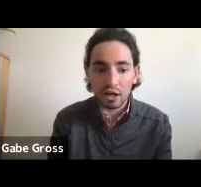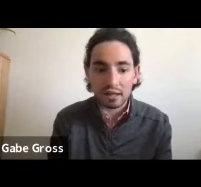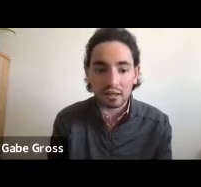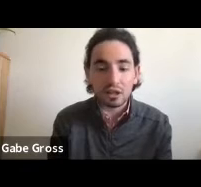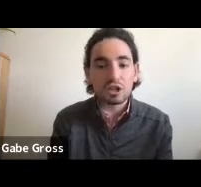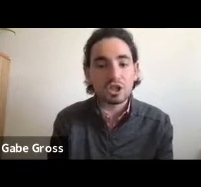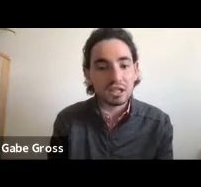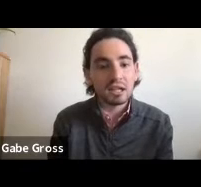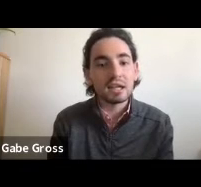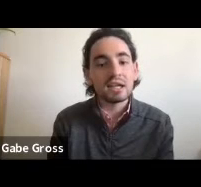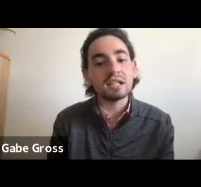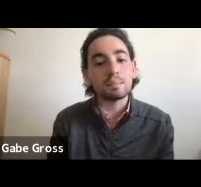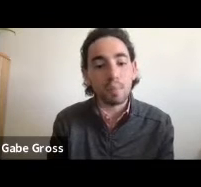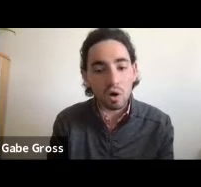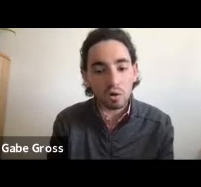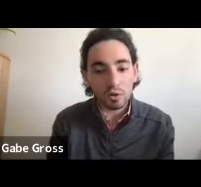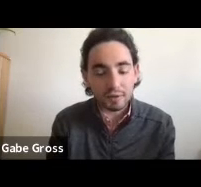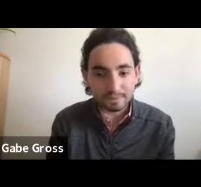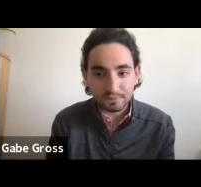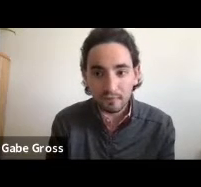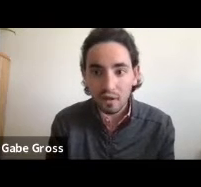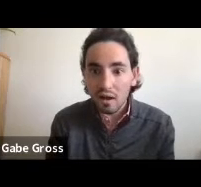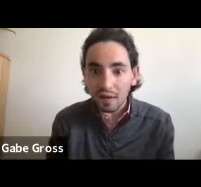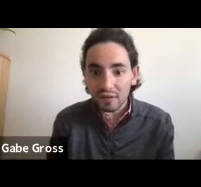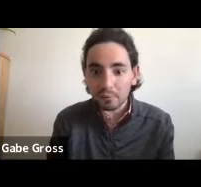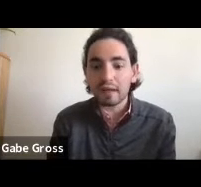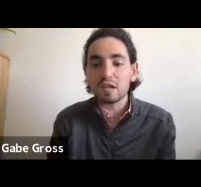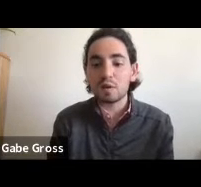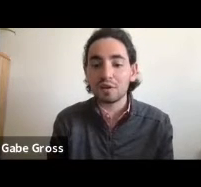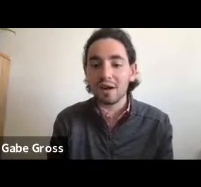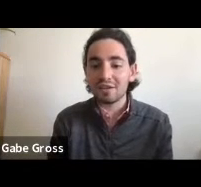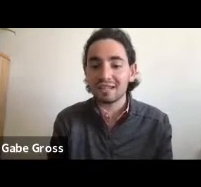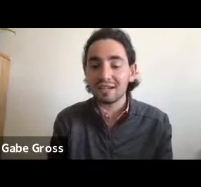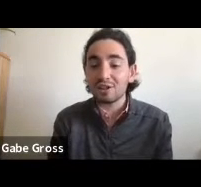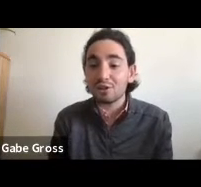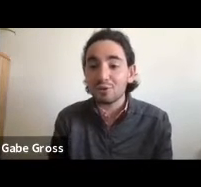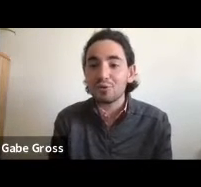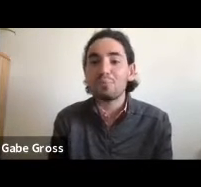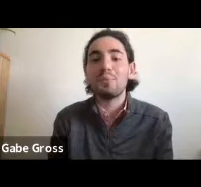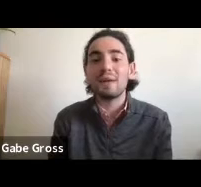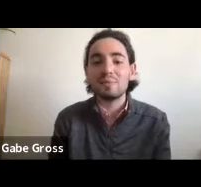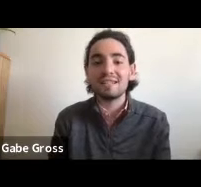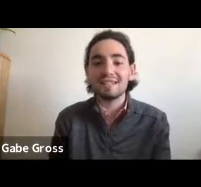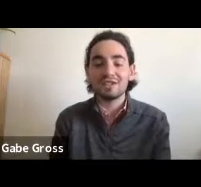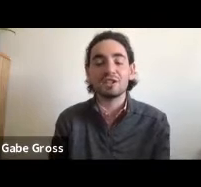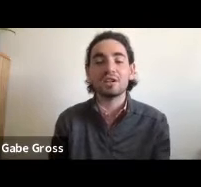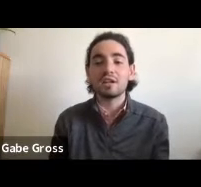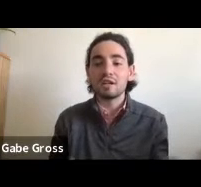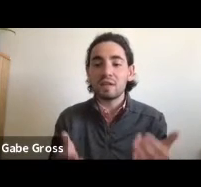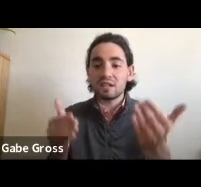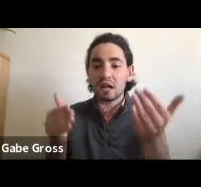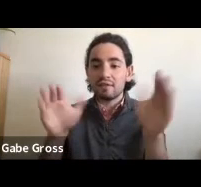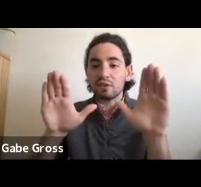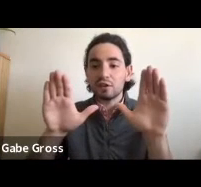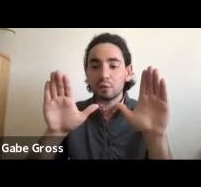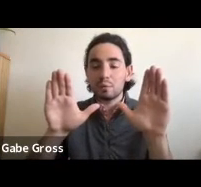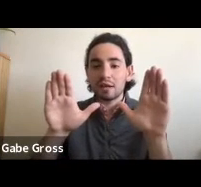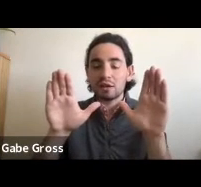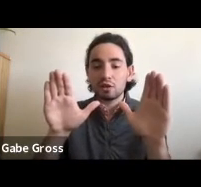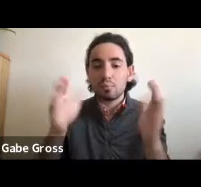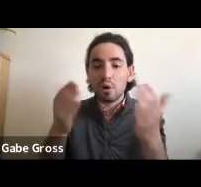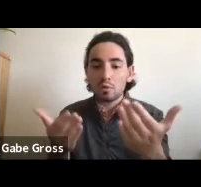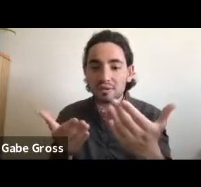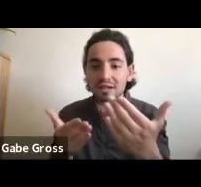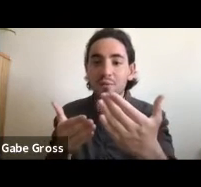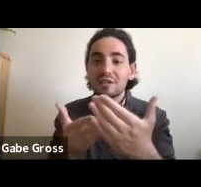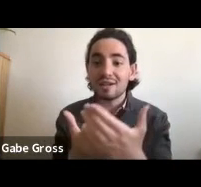has no hair on her head. She is bald. On this page, we learn how to sign a new baby sister. So the sign